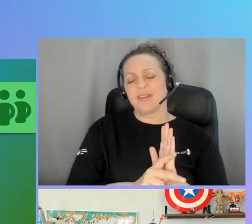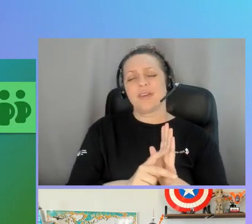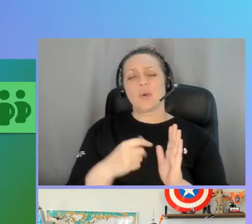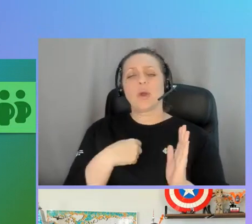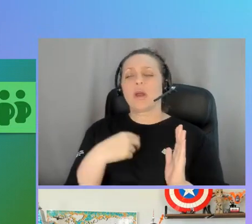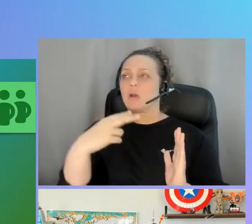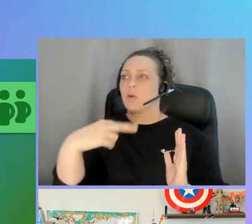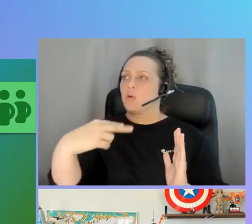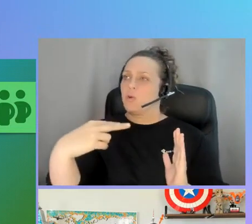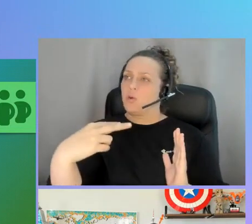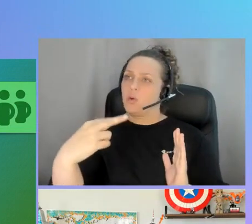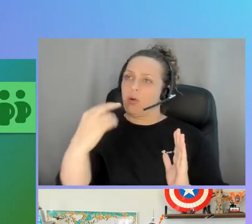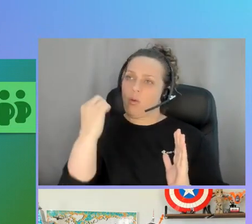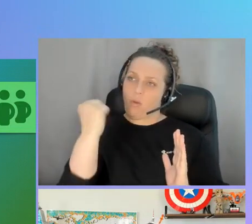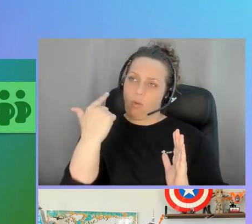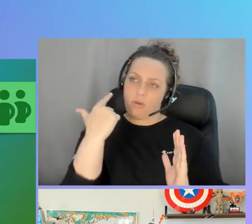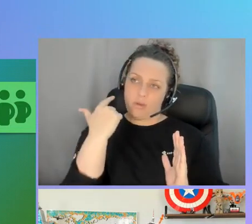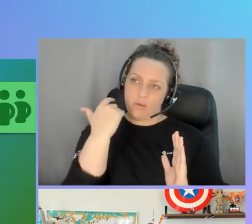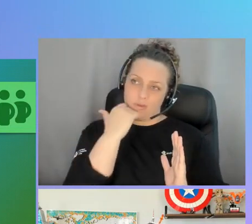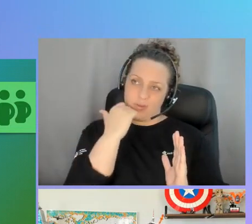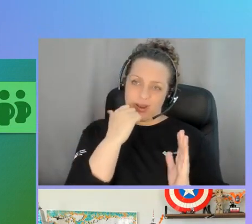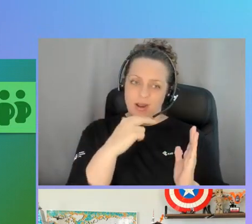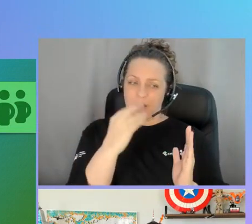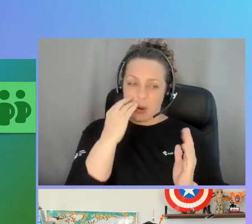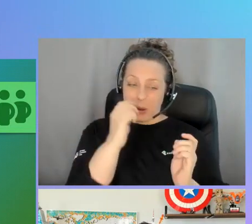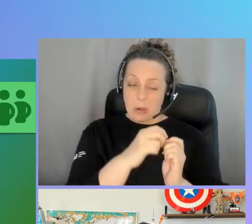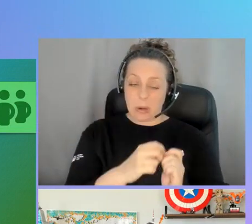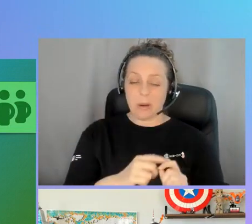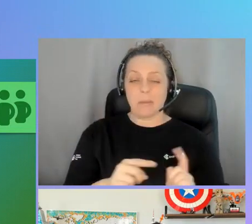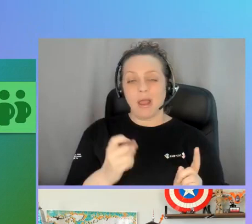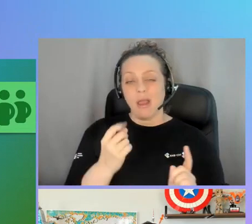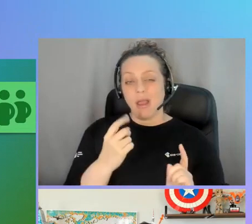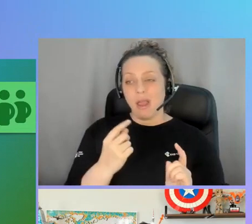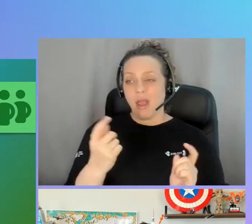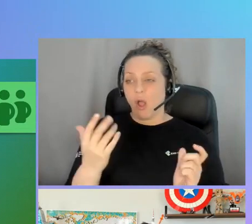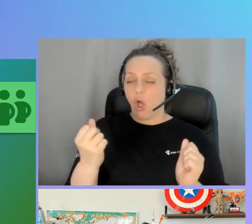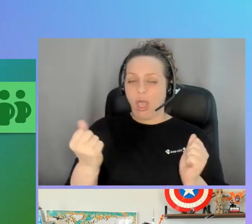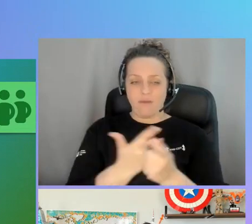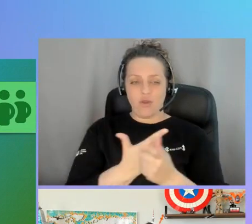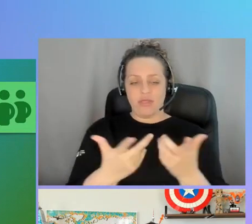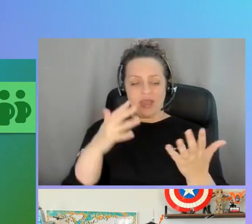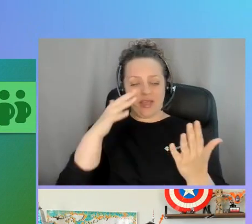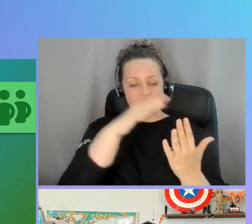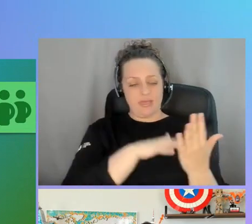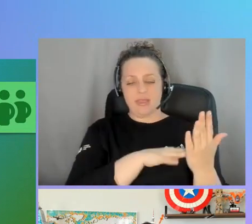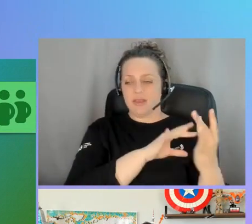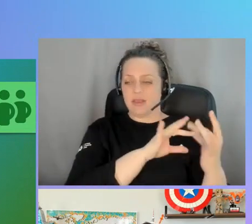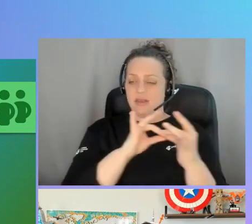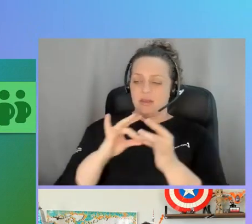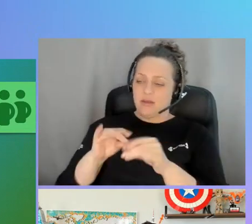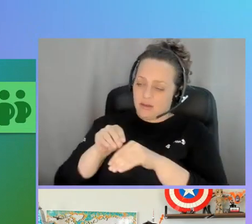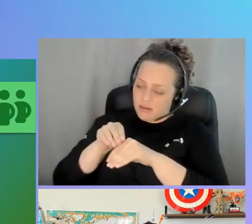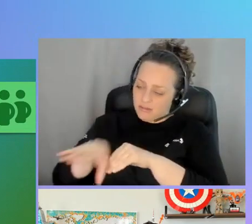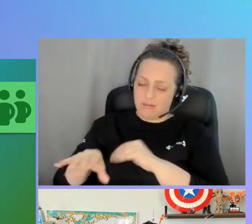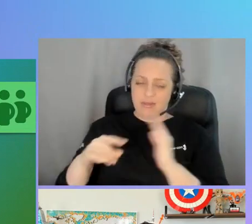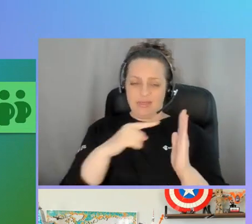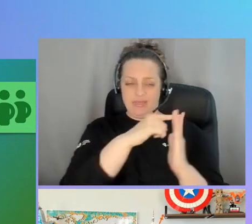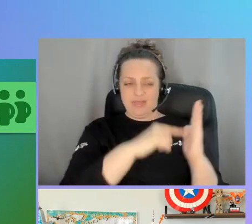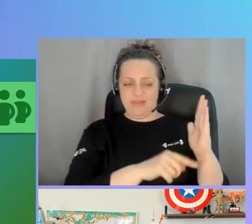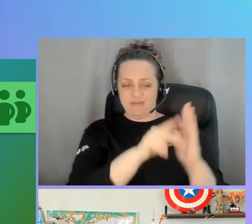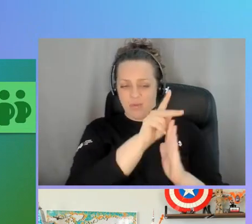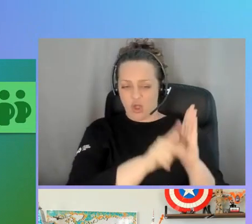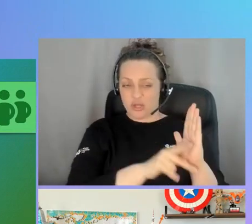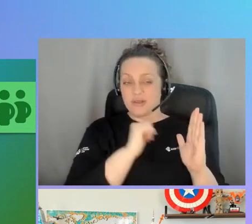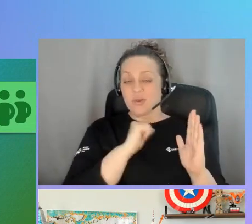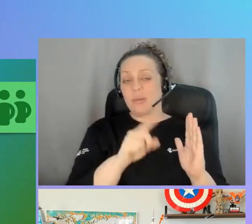read them all day, every day, but all the controls in your organization are built on those policies, right? And so making sure